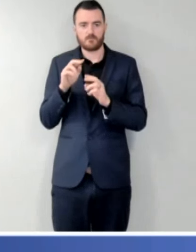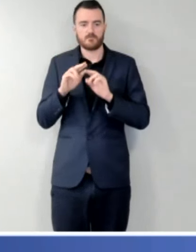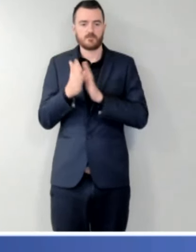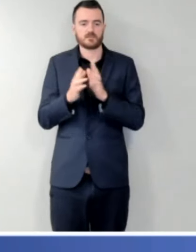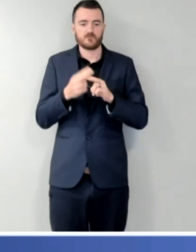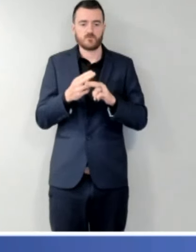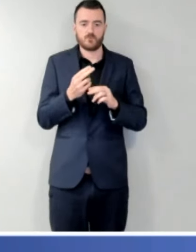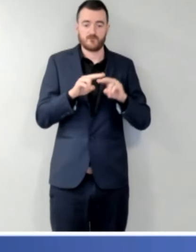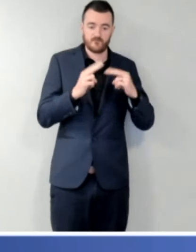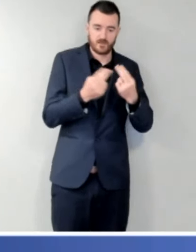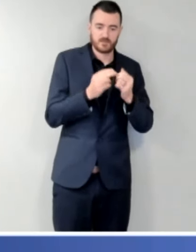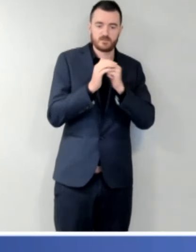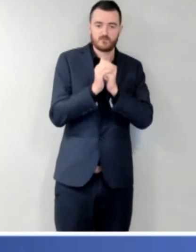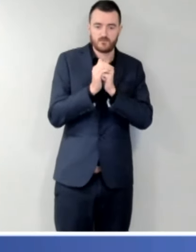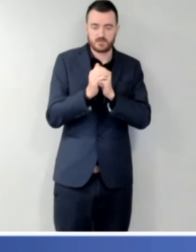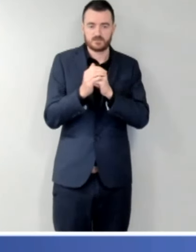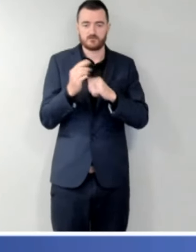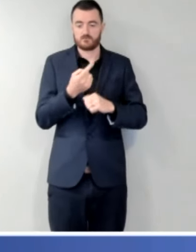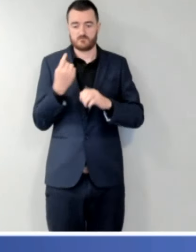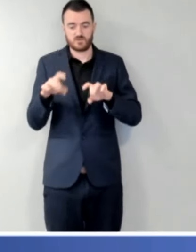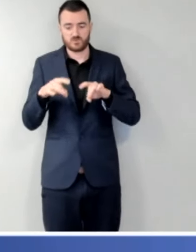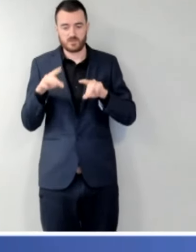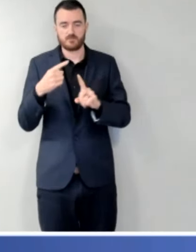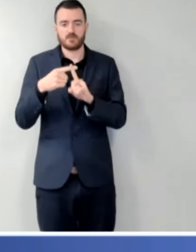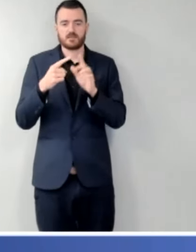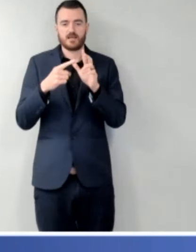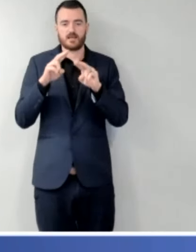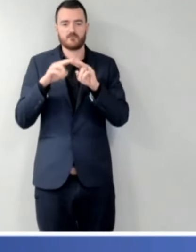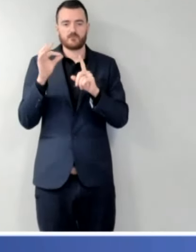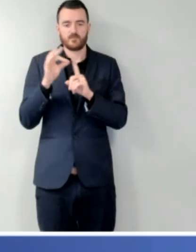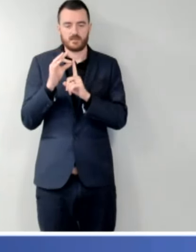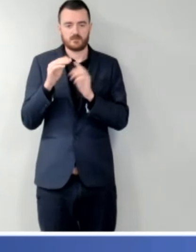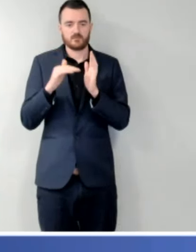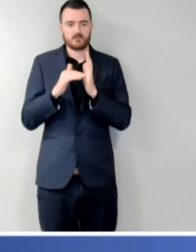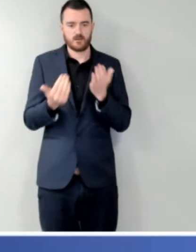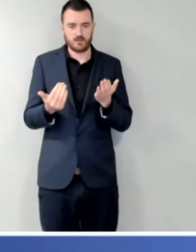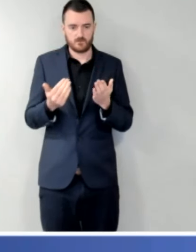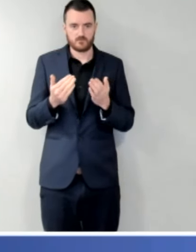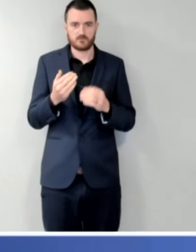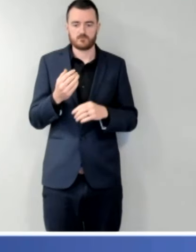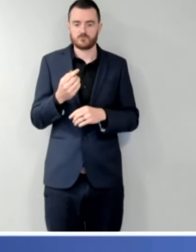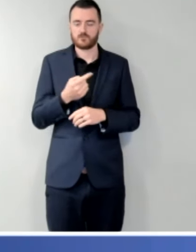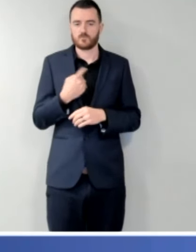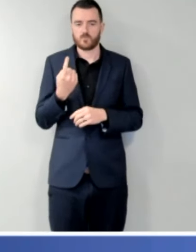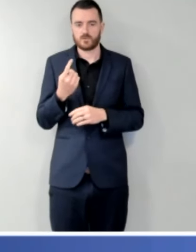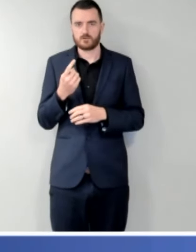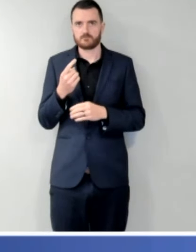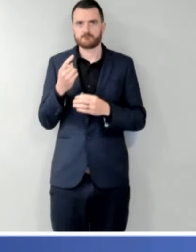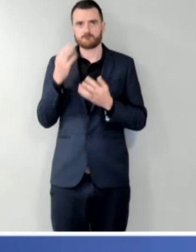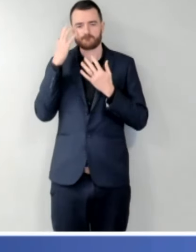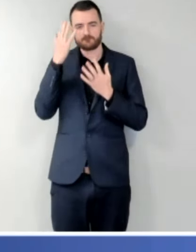and for the AFP. We take time today for the 298 lives